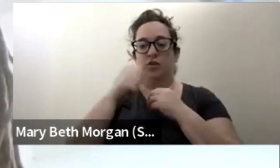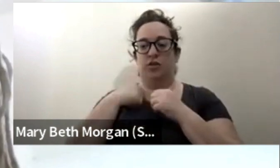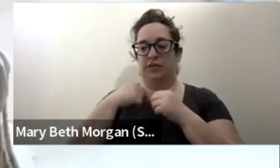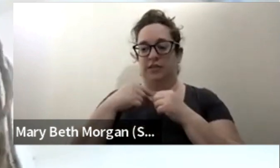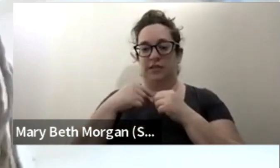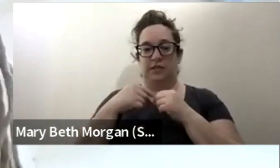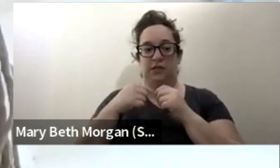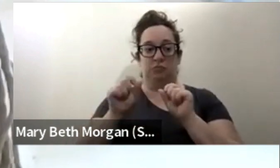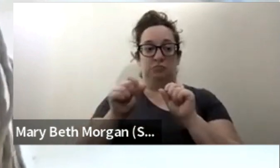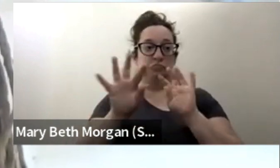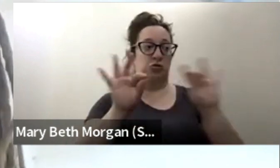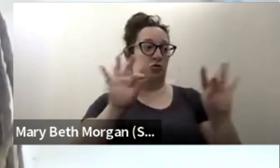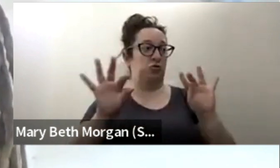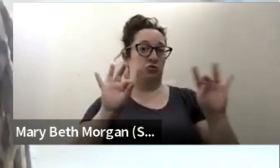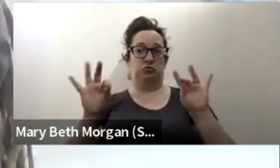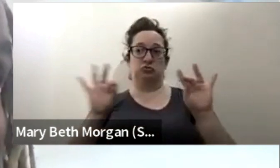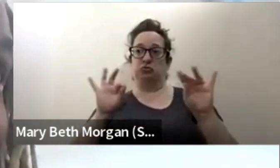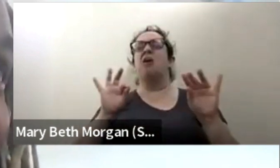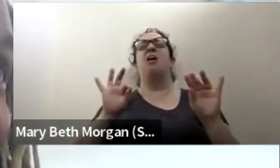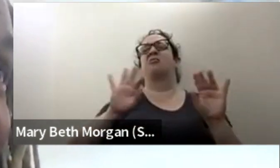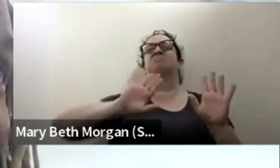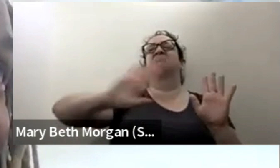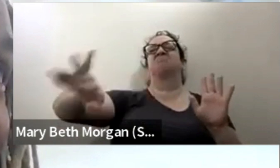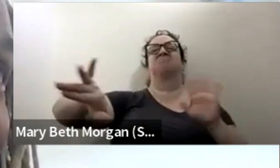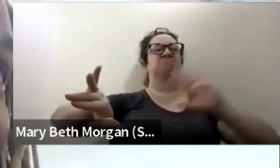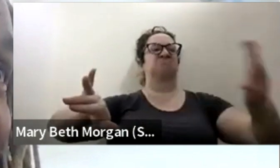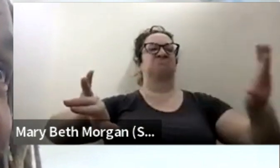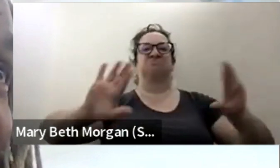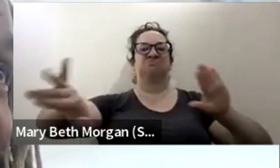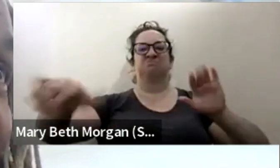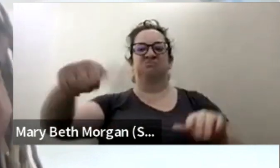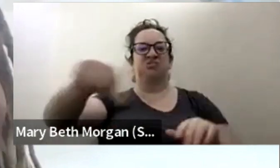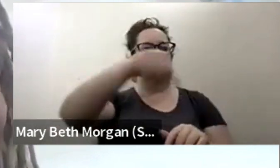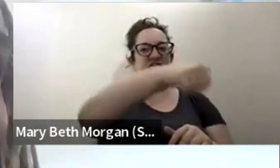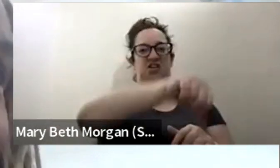And being choosy, turning people away.